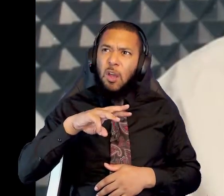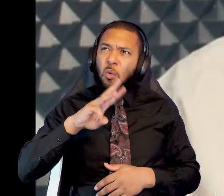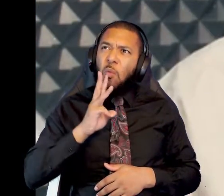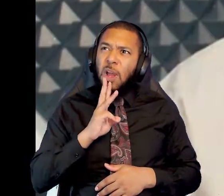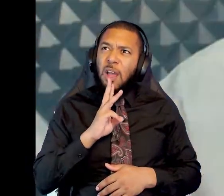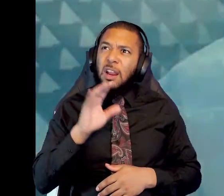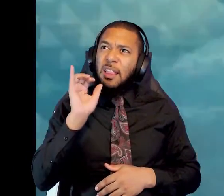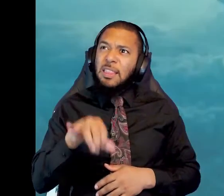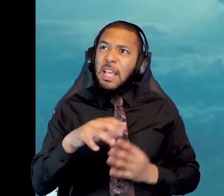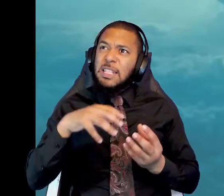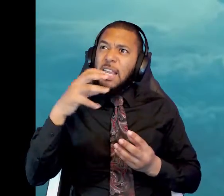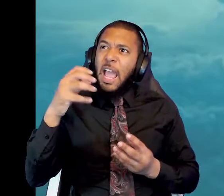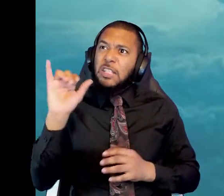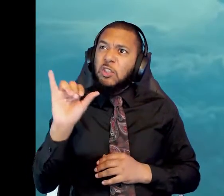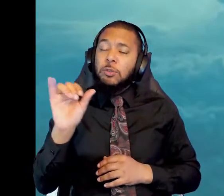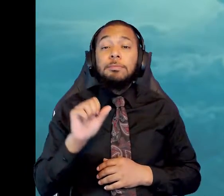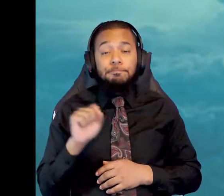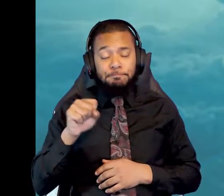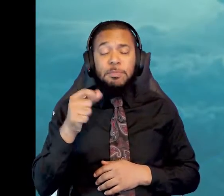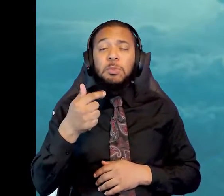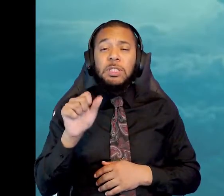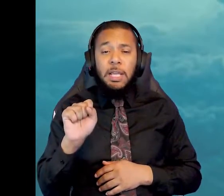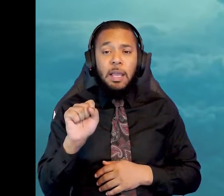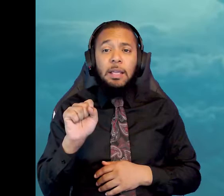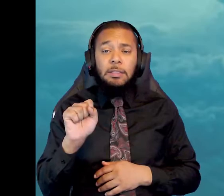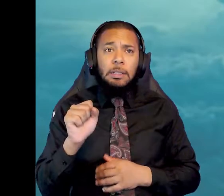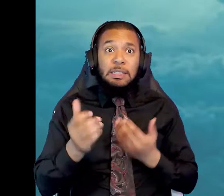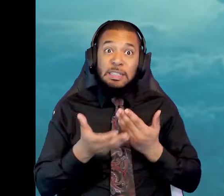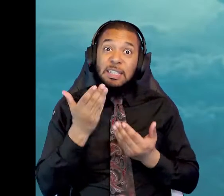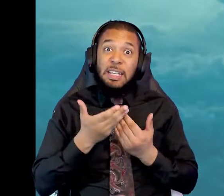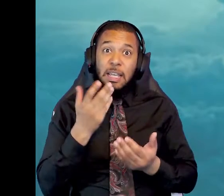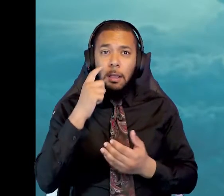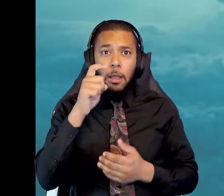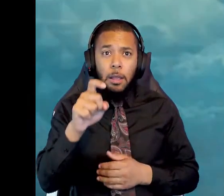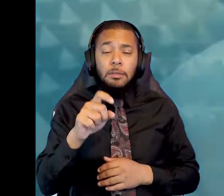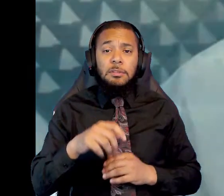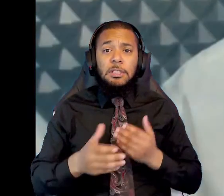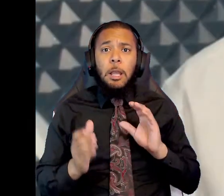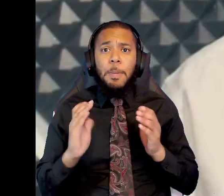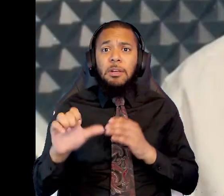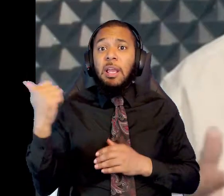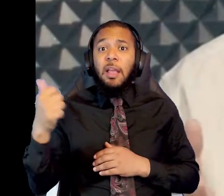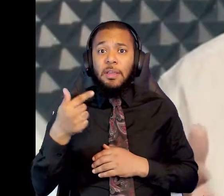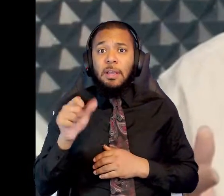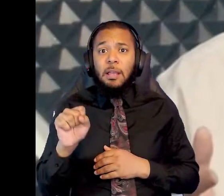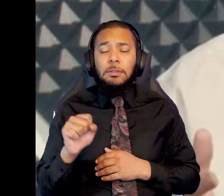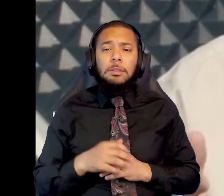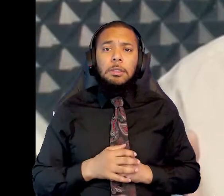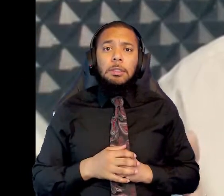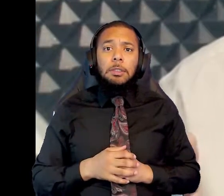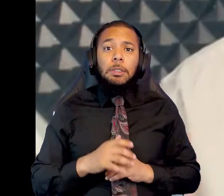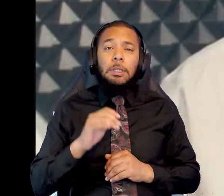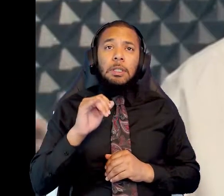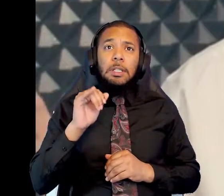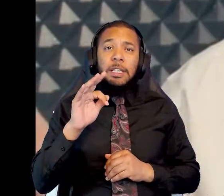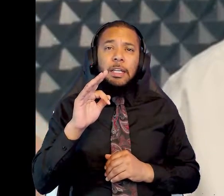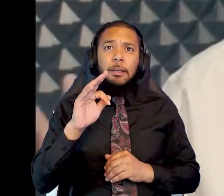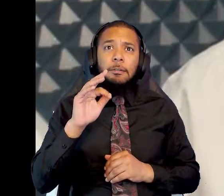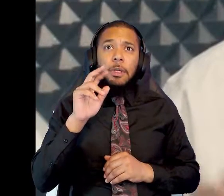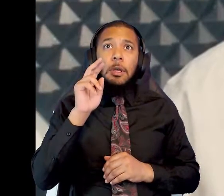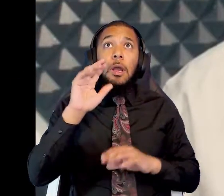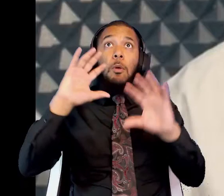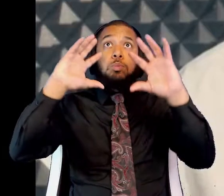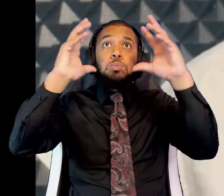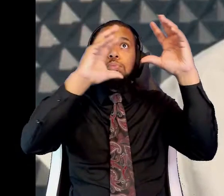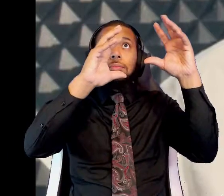part of the atmosphere, although you see it, it's the most easily visible gas compared to all the other ones. When you look up and see a cloud, you're looking at a